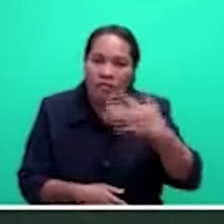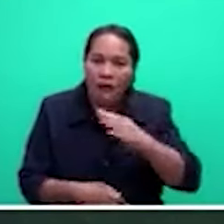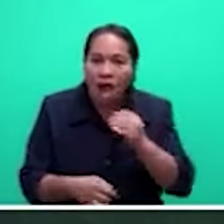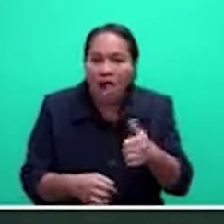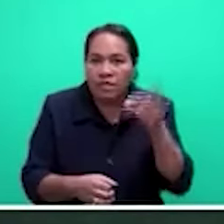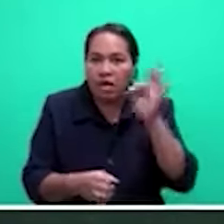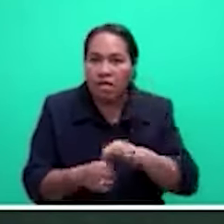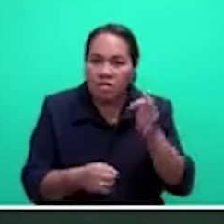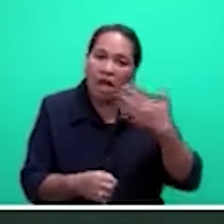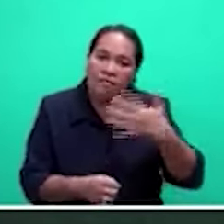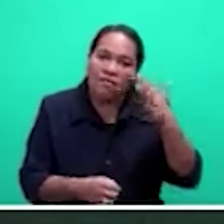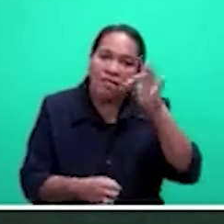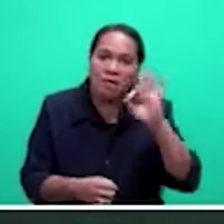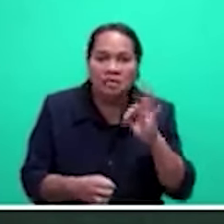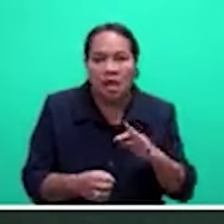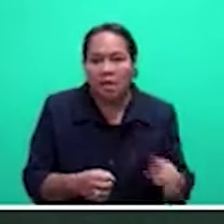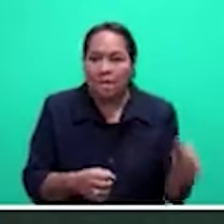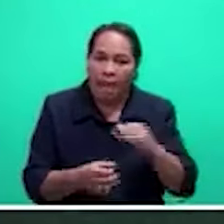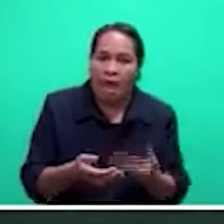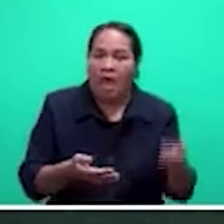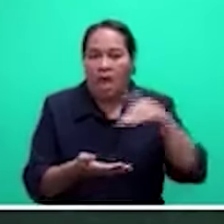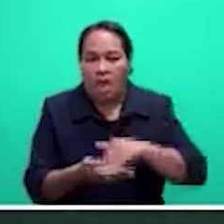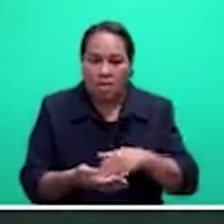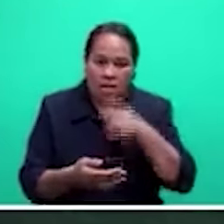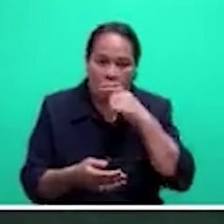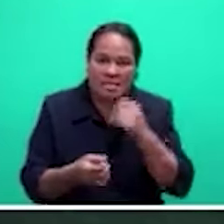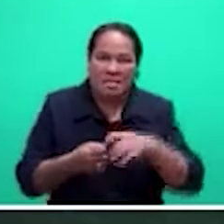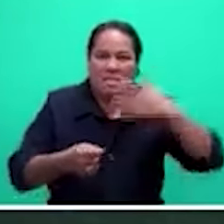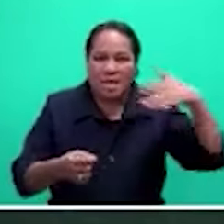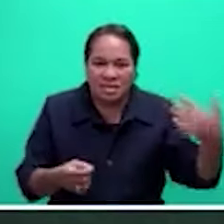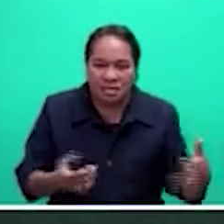that. Educational advancement and innovation.